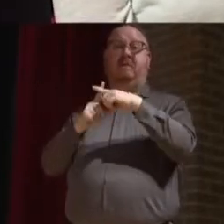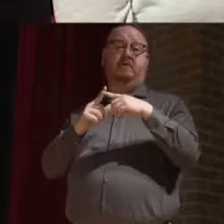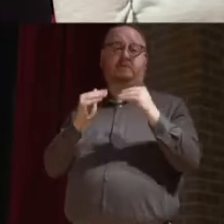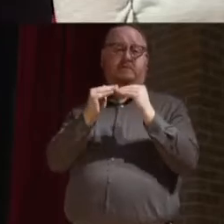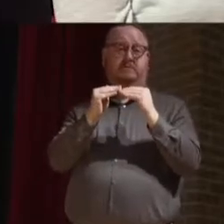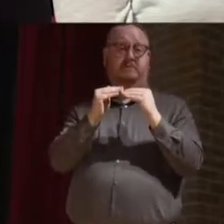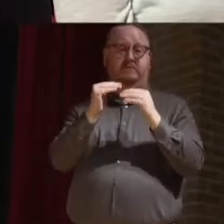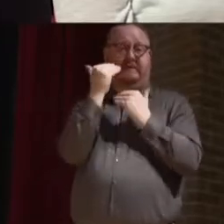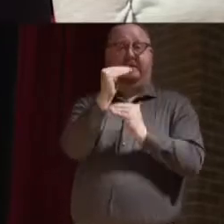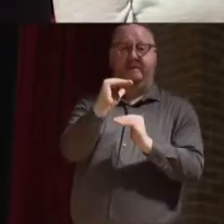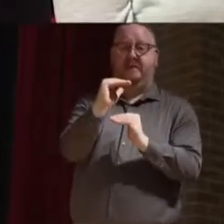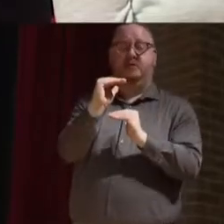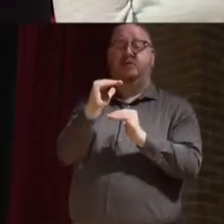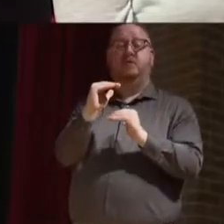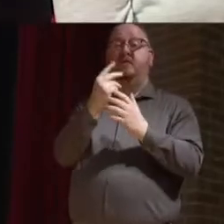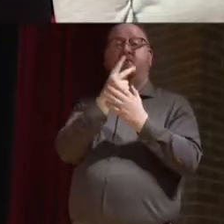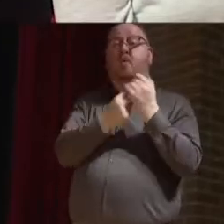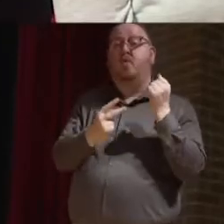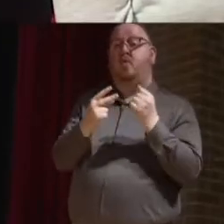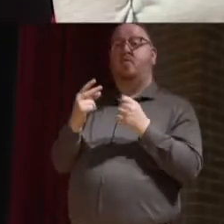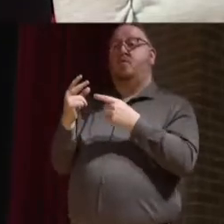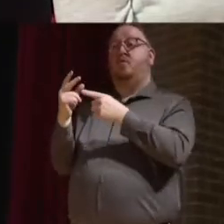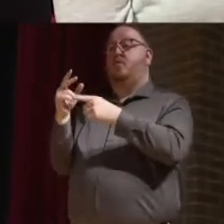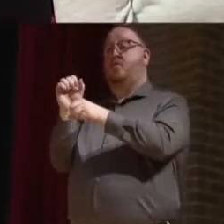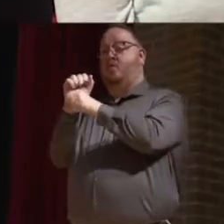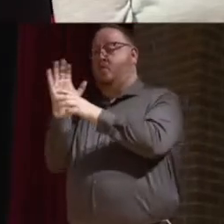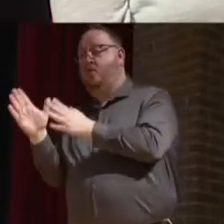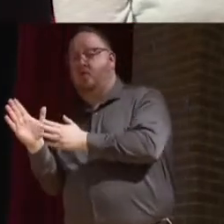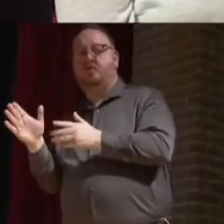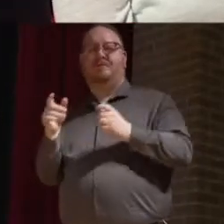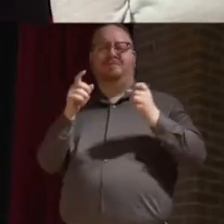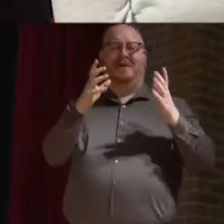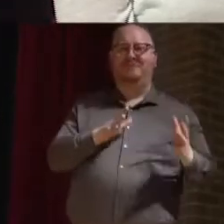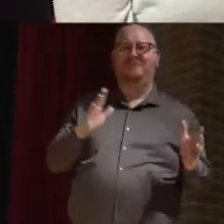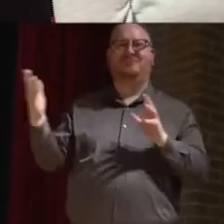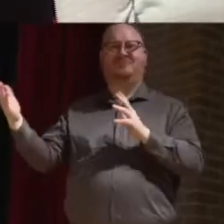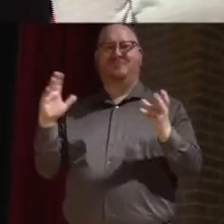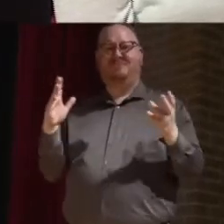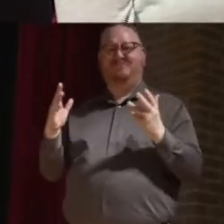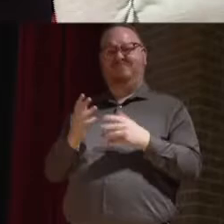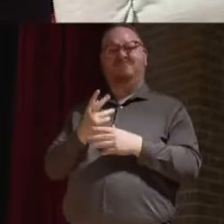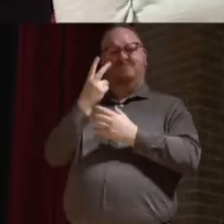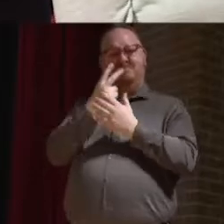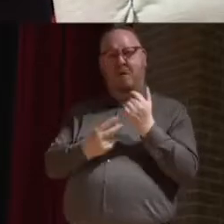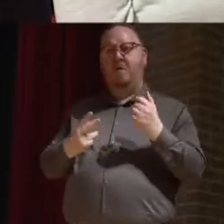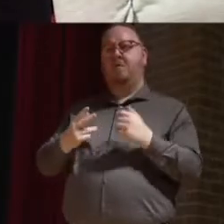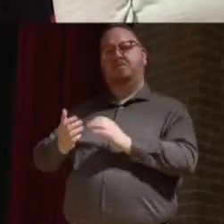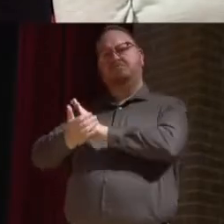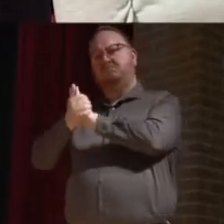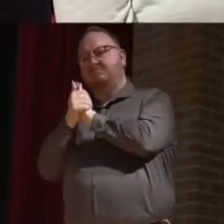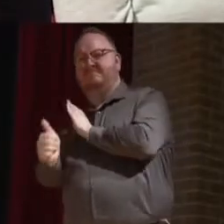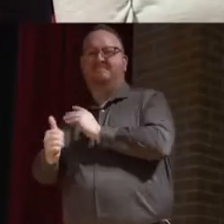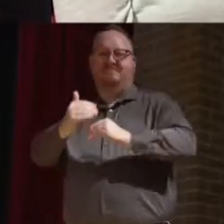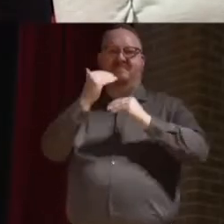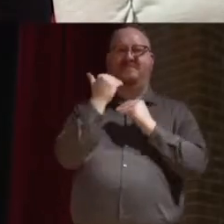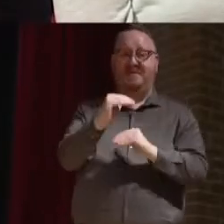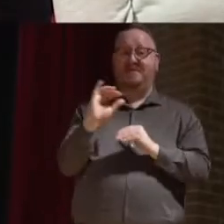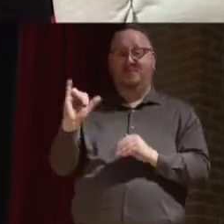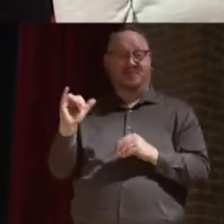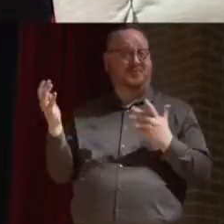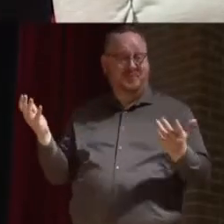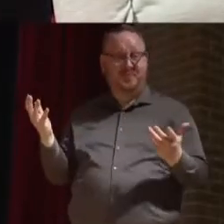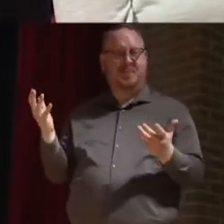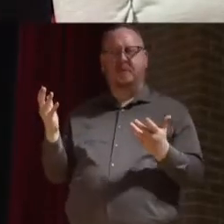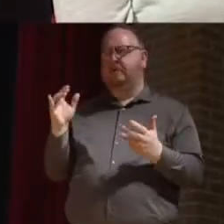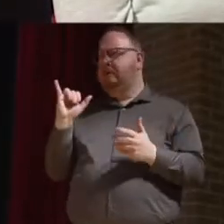on both ends. Because everyone needs help, and everyone's the best at something. So understanding